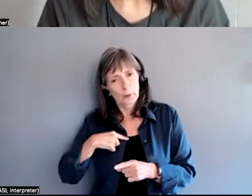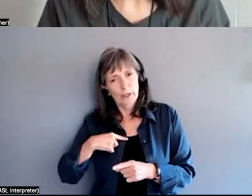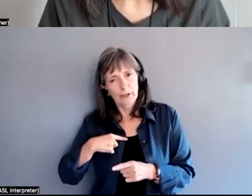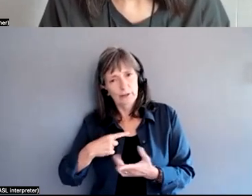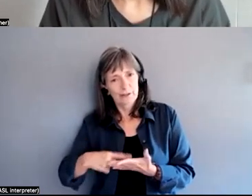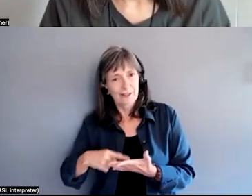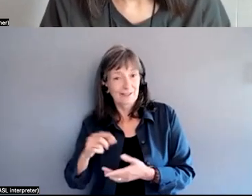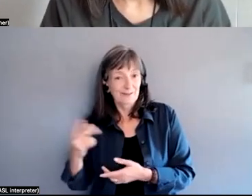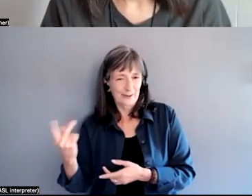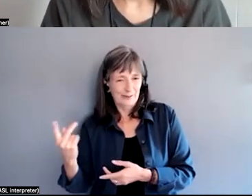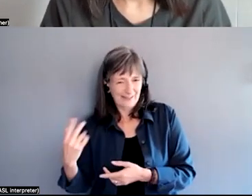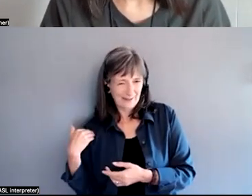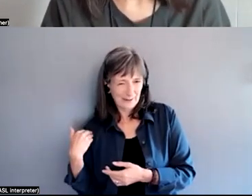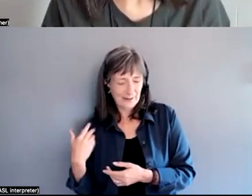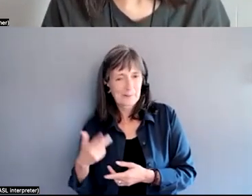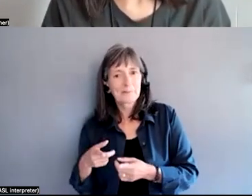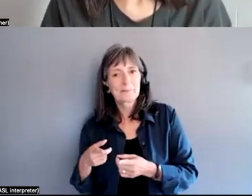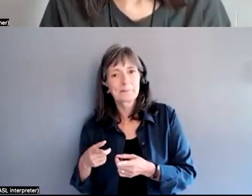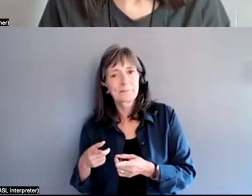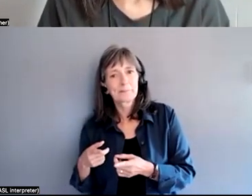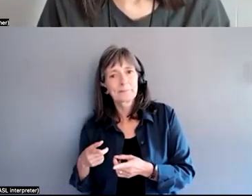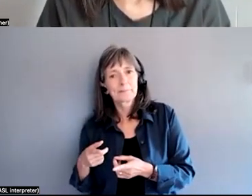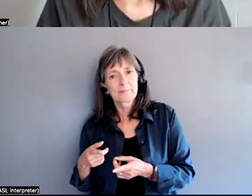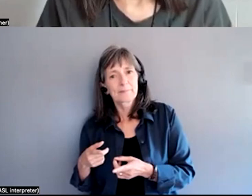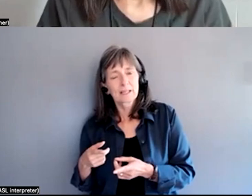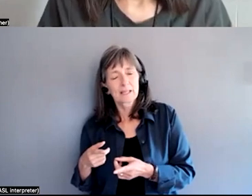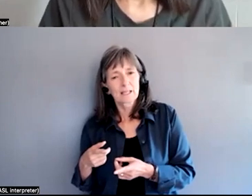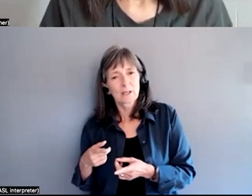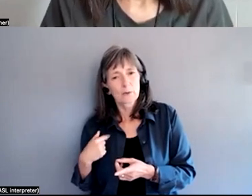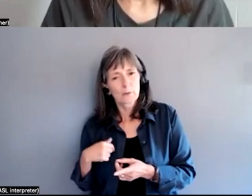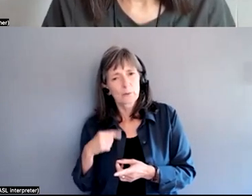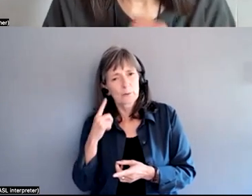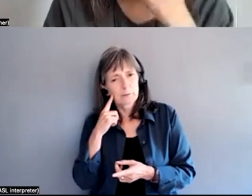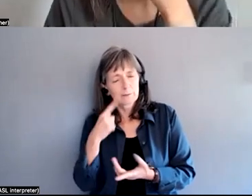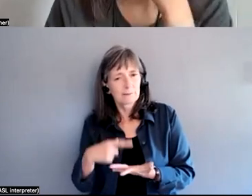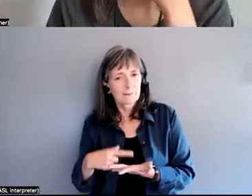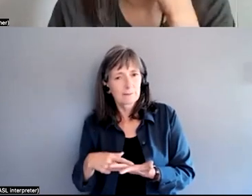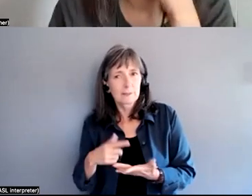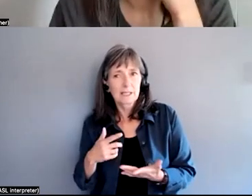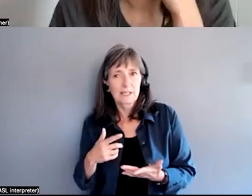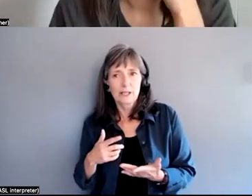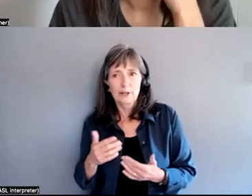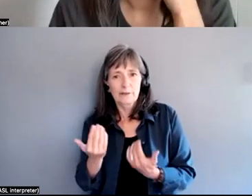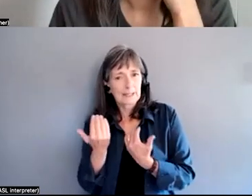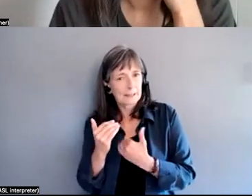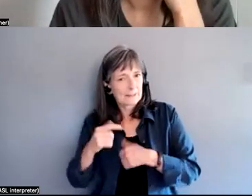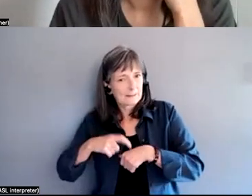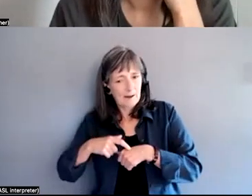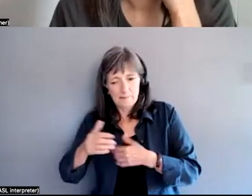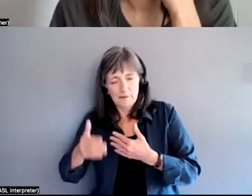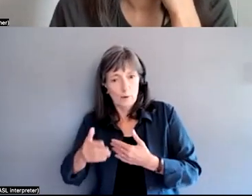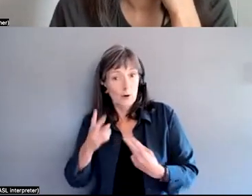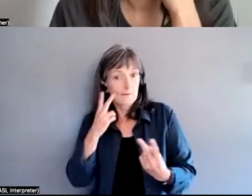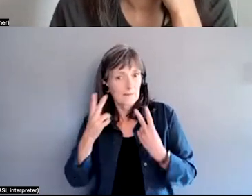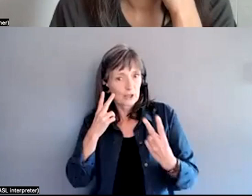call, we're talking about like the idea that you have only a certain window to get visuals in front of